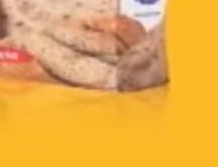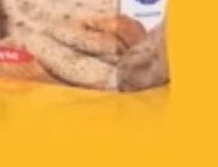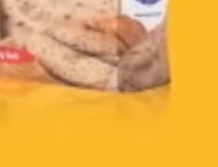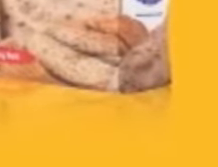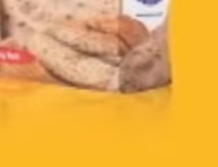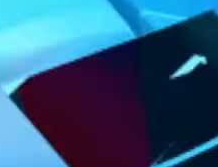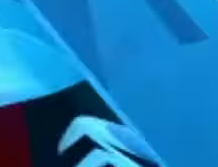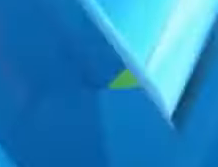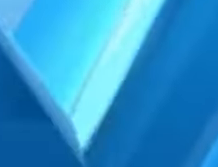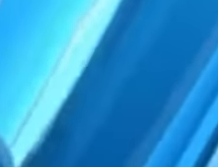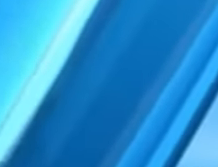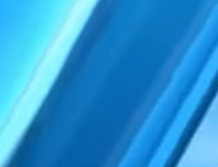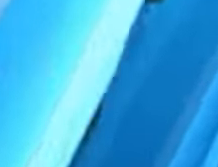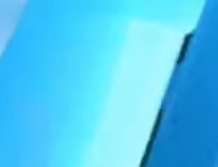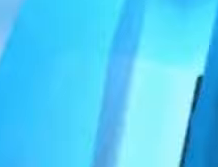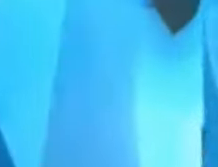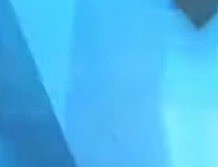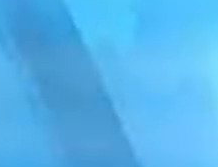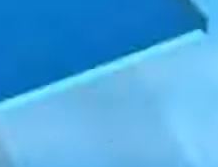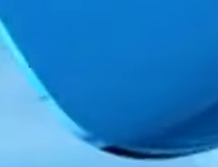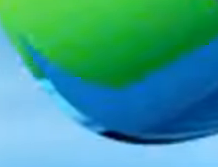that does more.